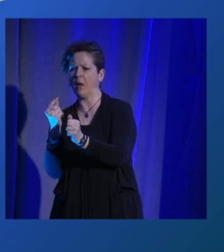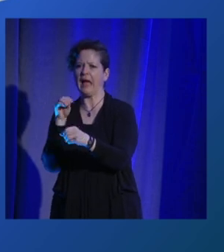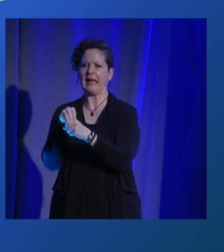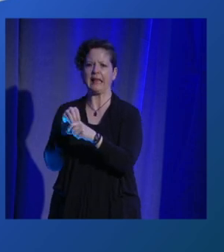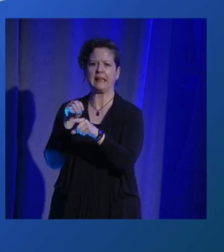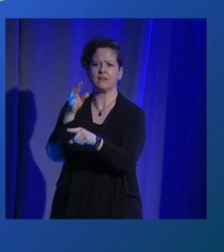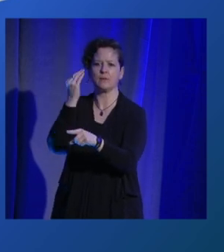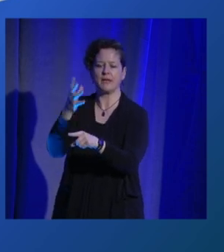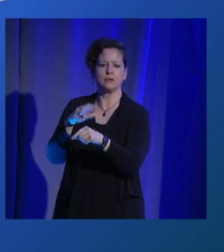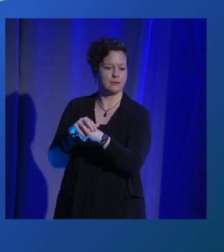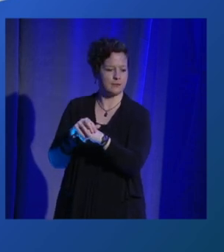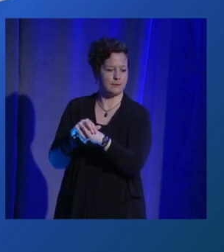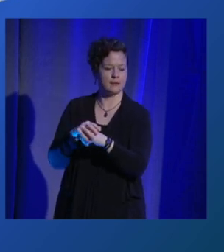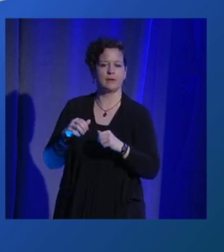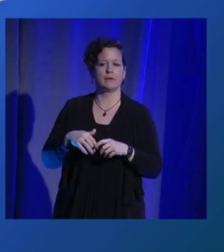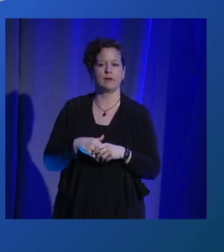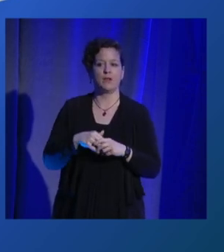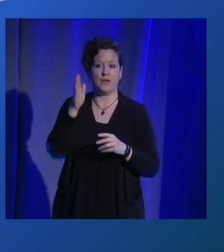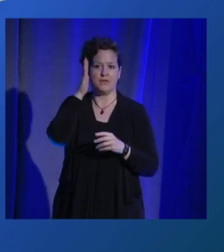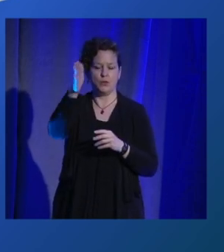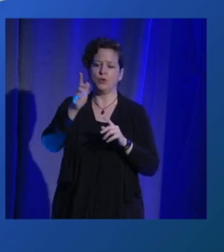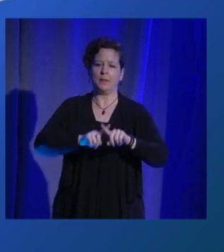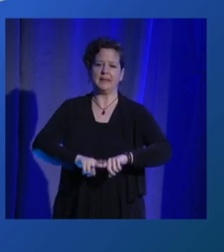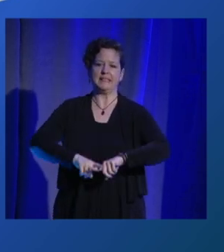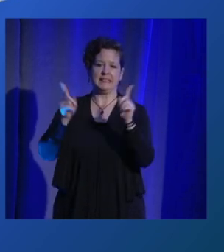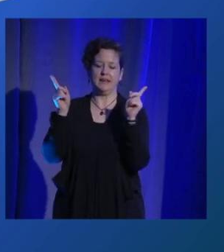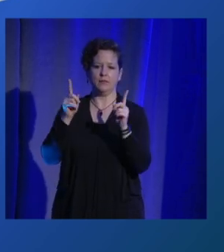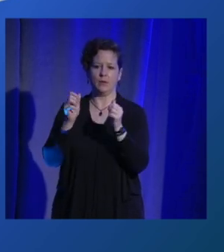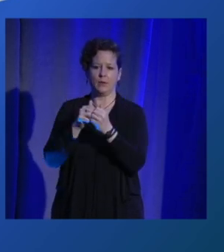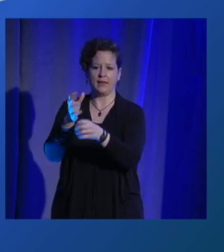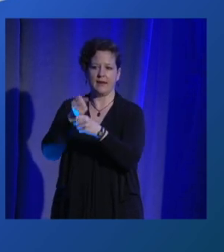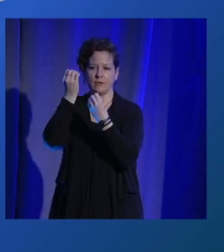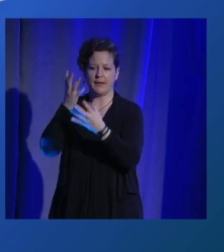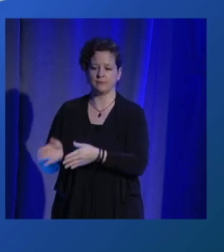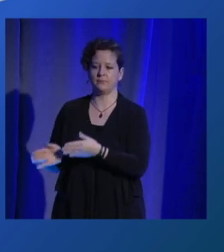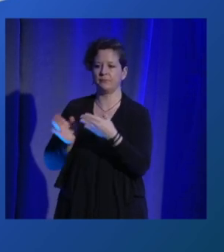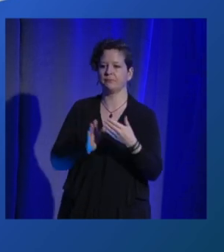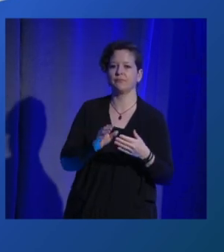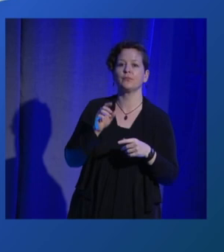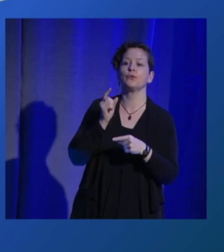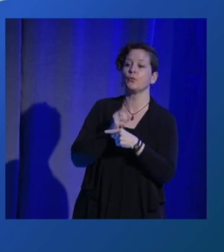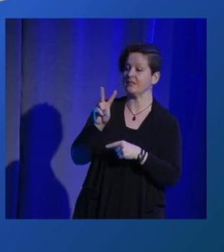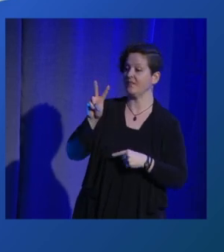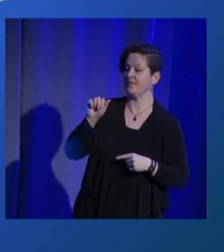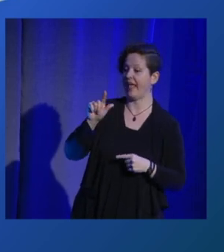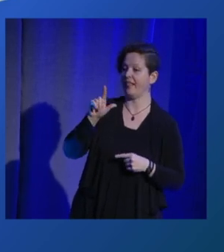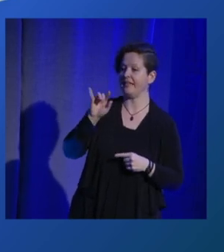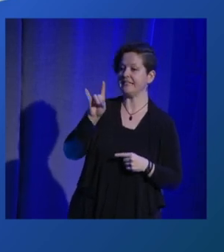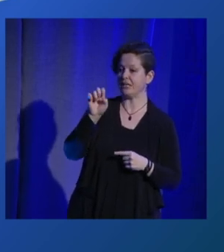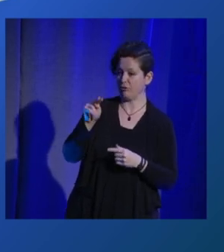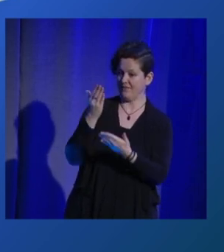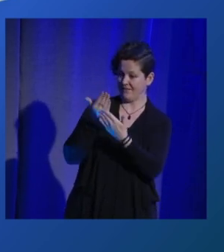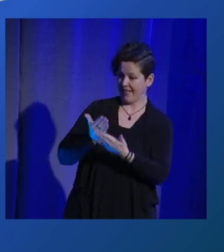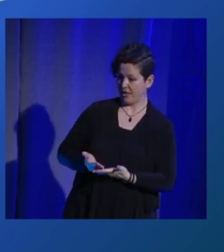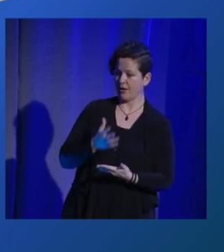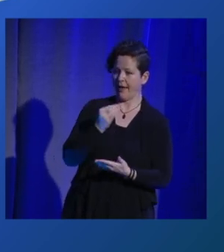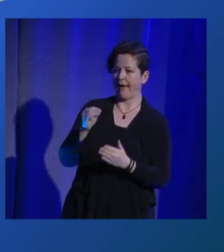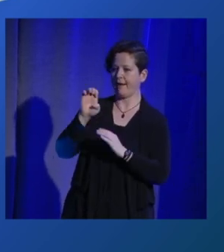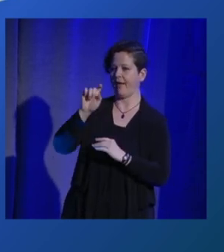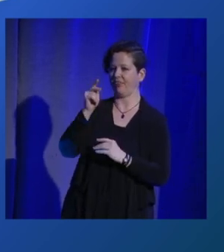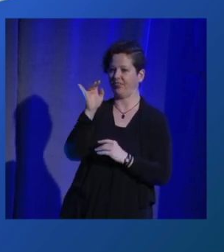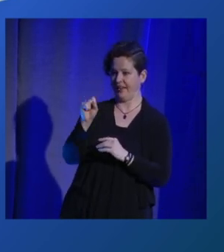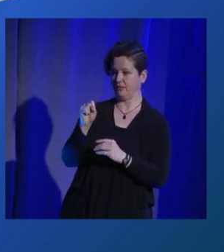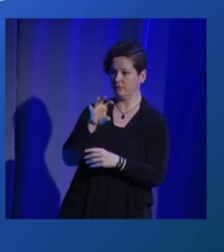in the future everything will be cont as you said it's the validation and ethics of it exactly right we have a